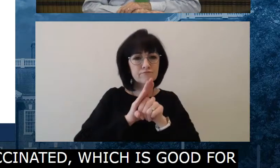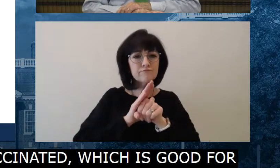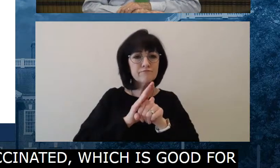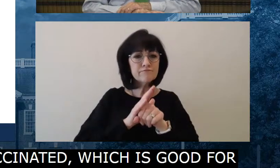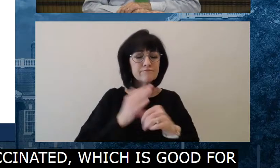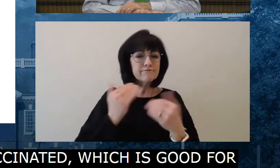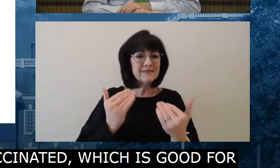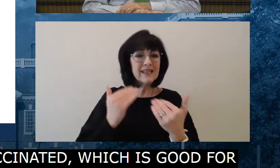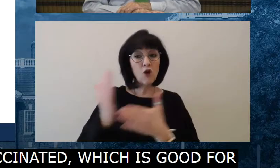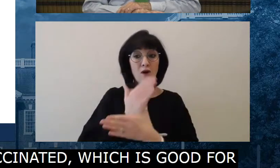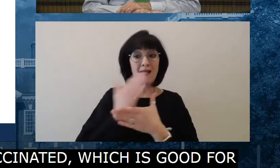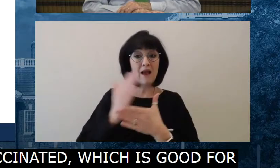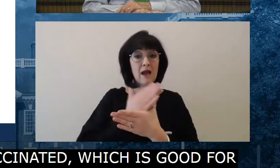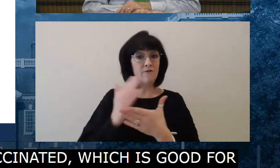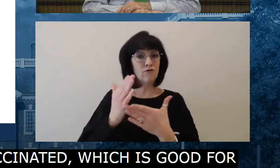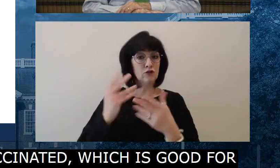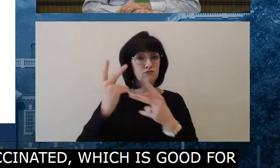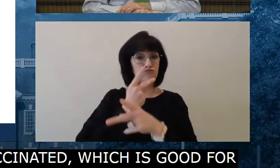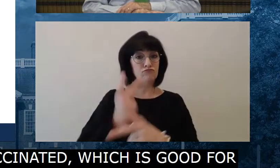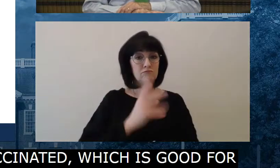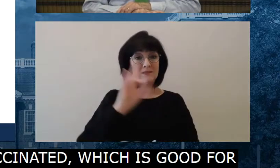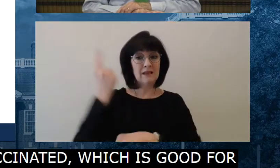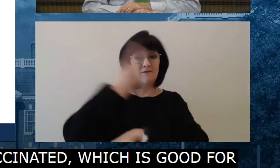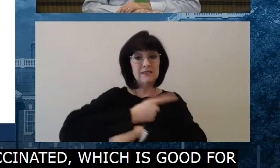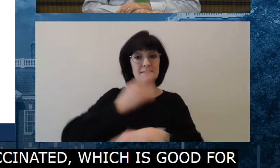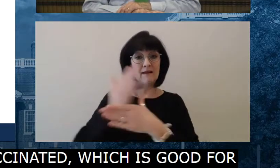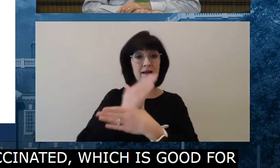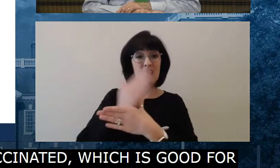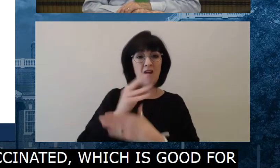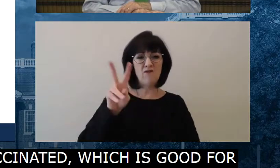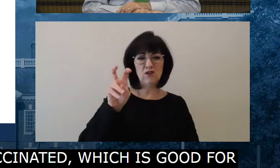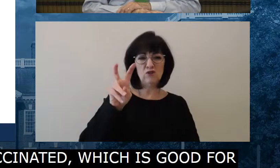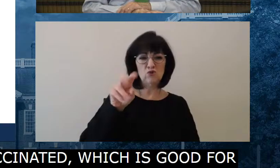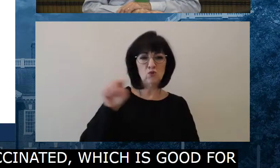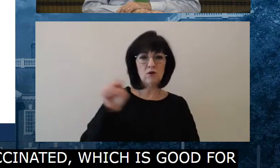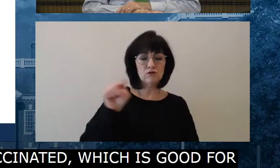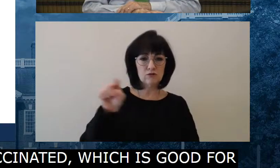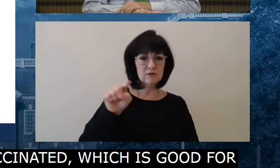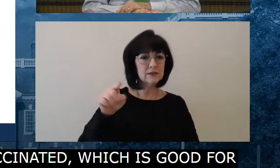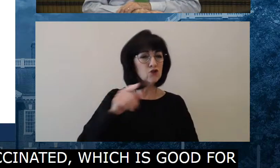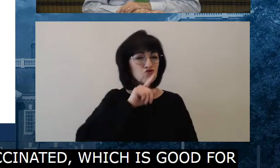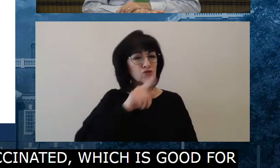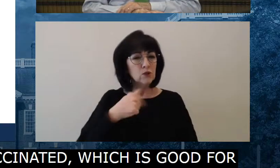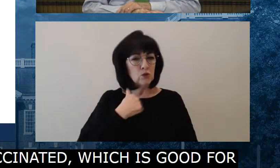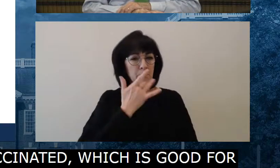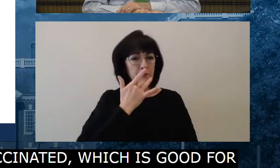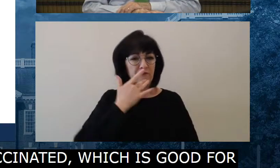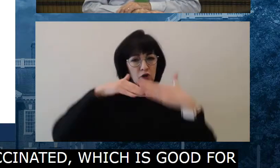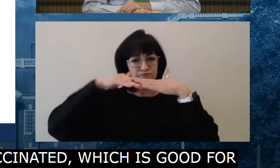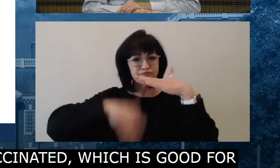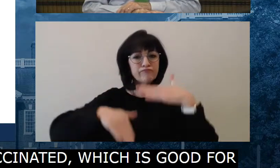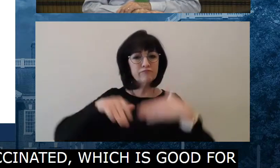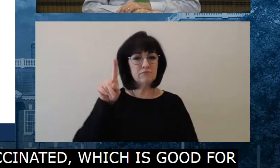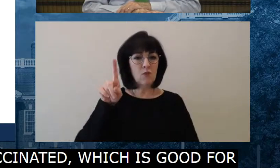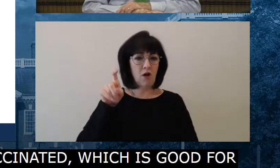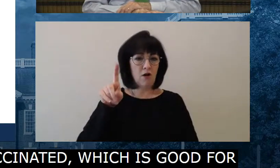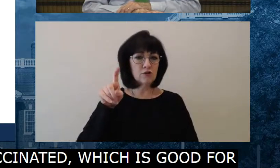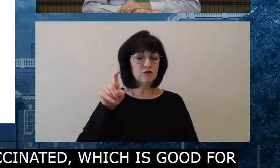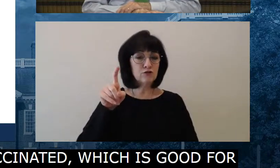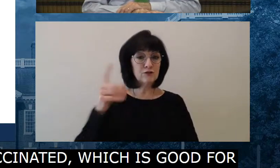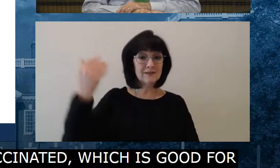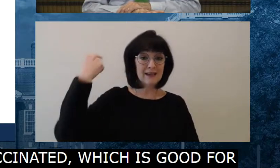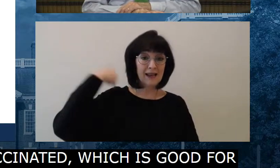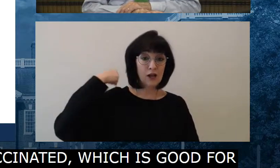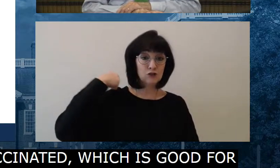days, and we'd like to keep it headed south and get to below 100 as we were in the summer